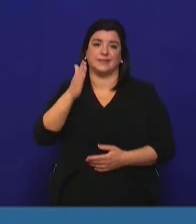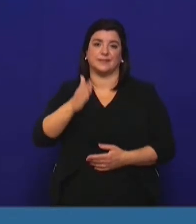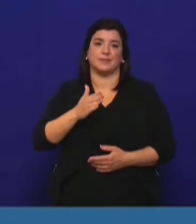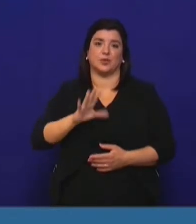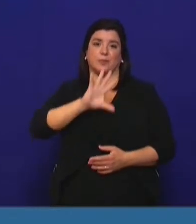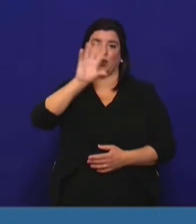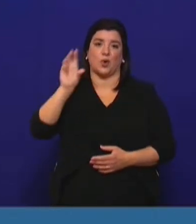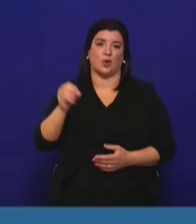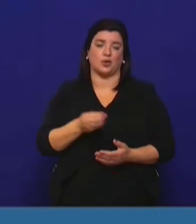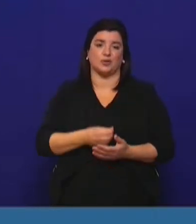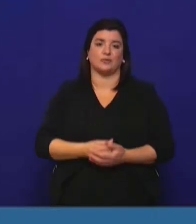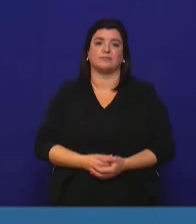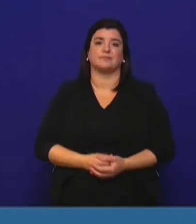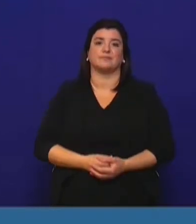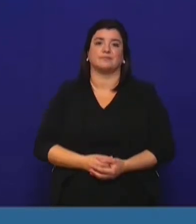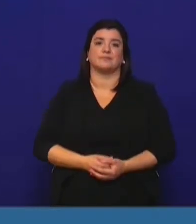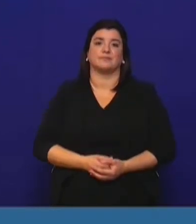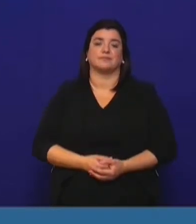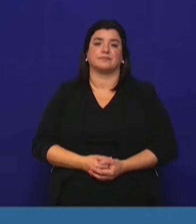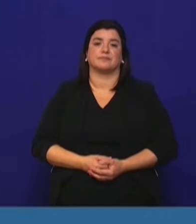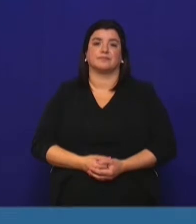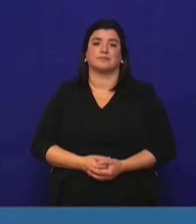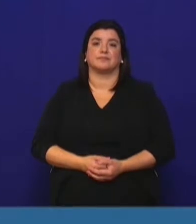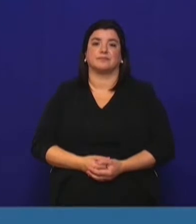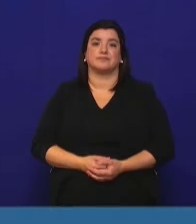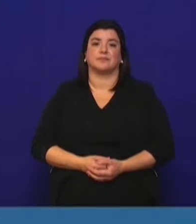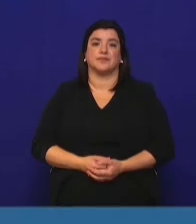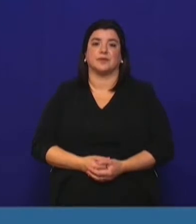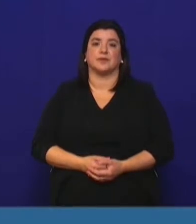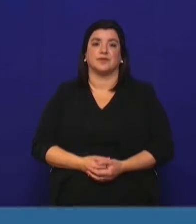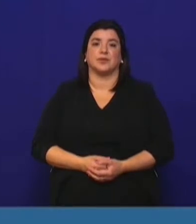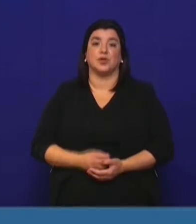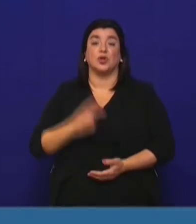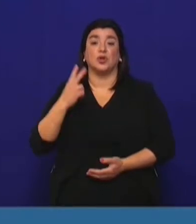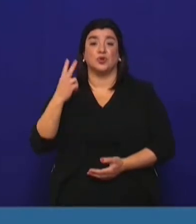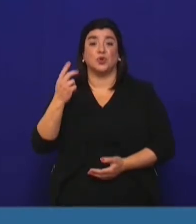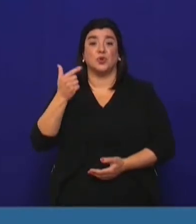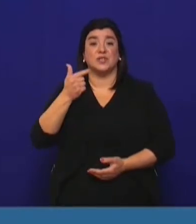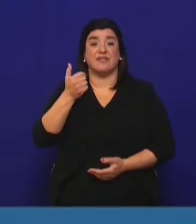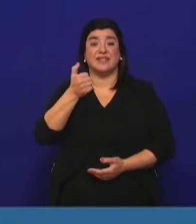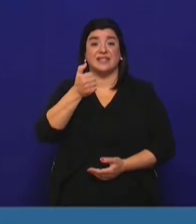li għandna 2,464 każijiet li huma attivi.